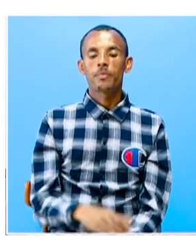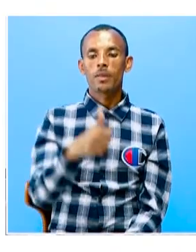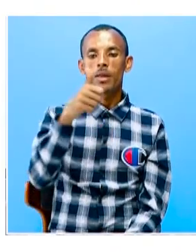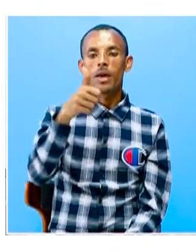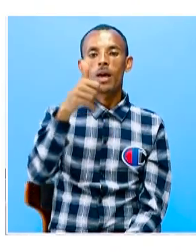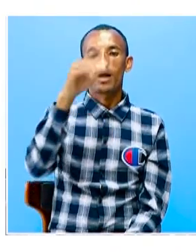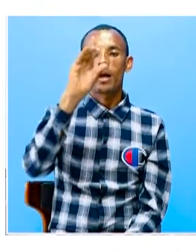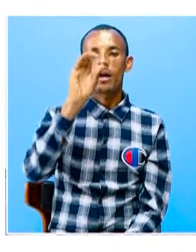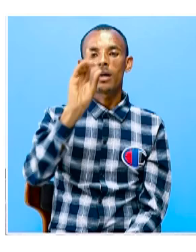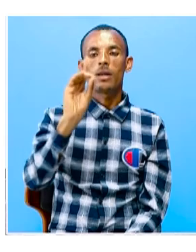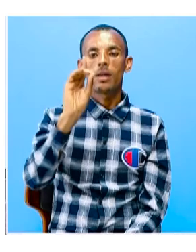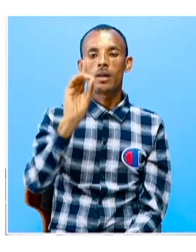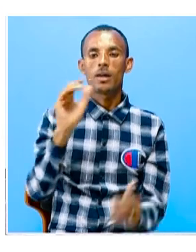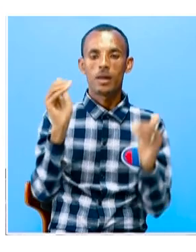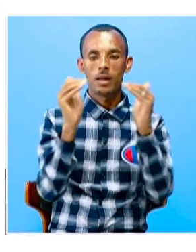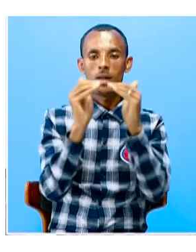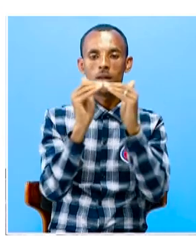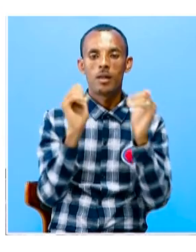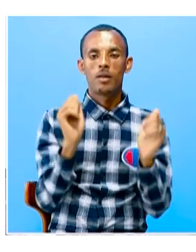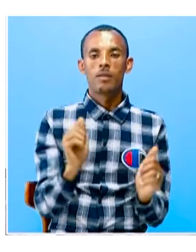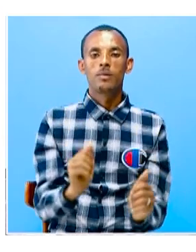AD is equal to